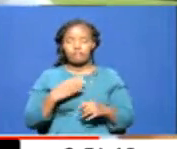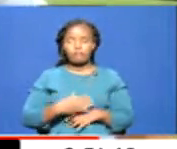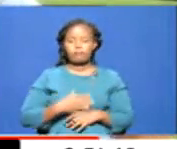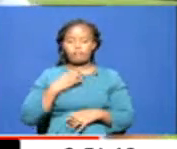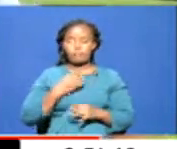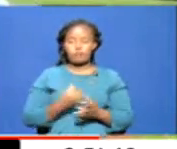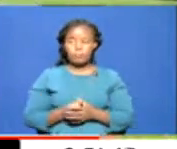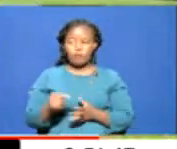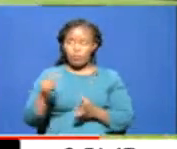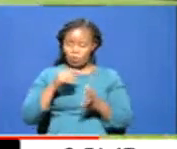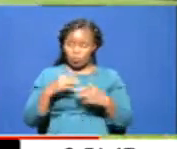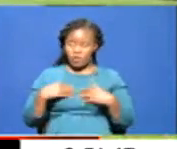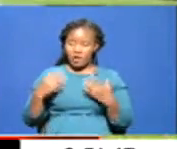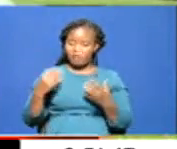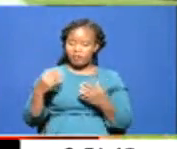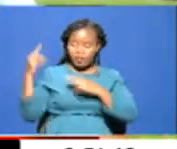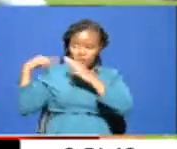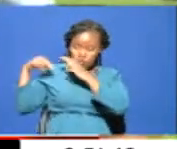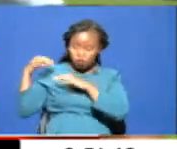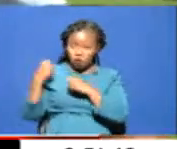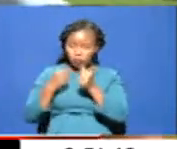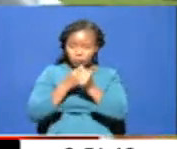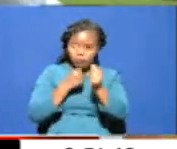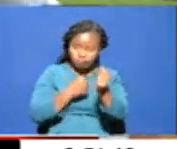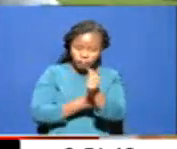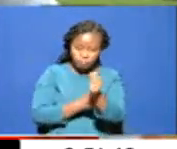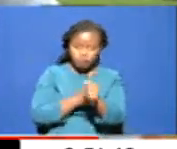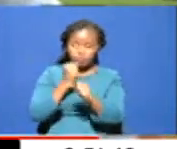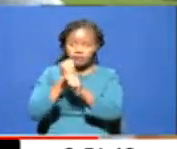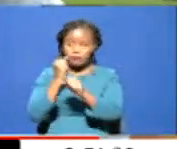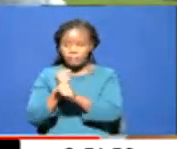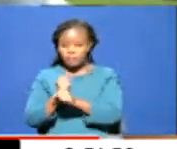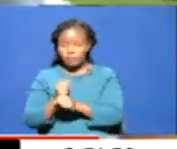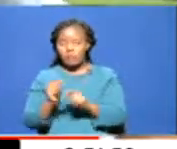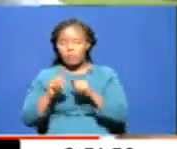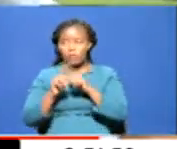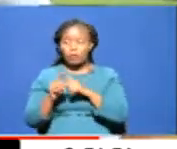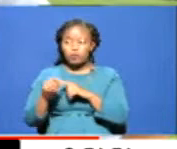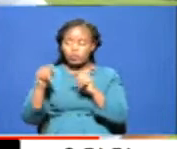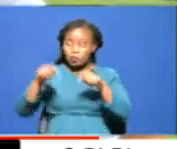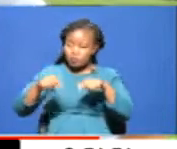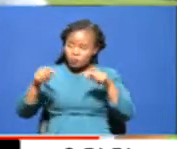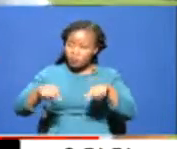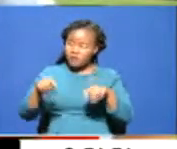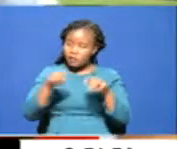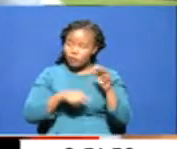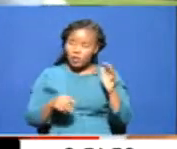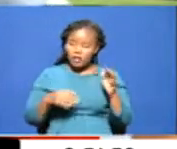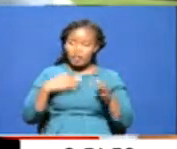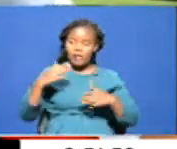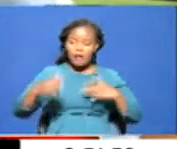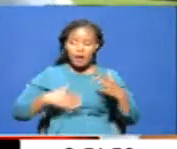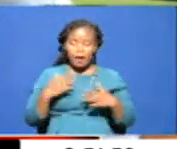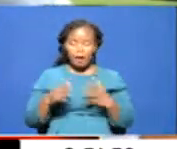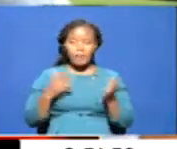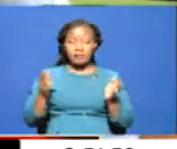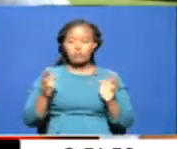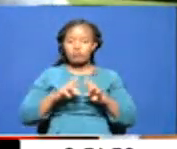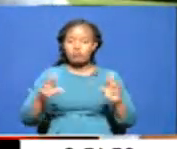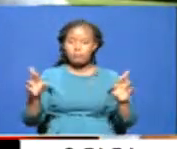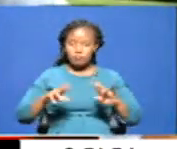know, supporting charitable causes, and as usual today we are very happy to step up to the occasion